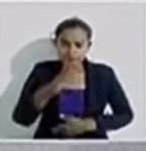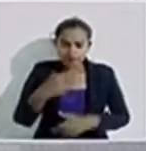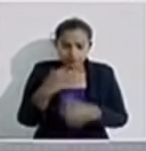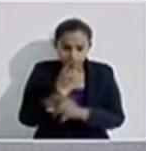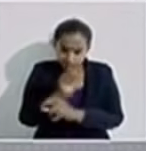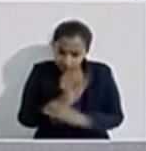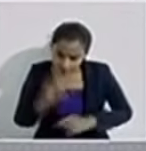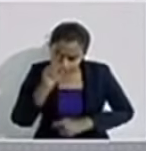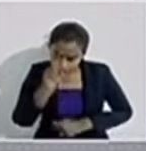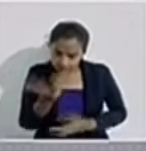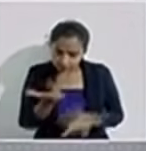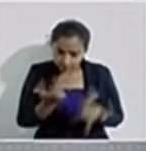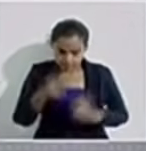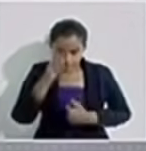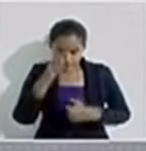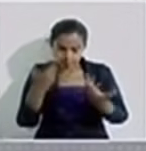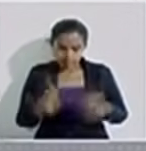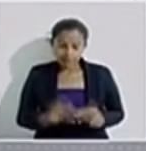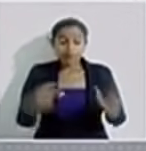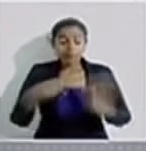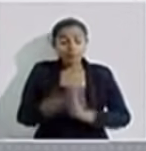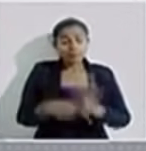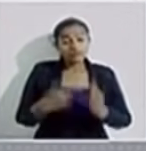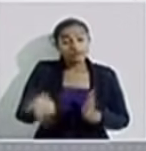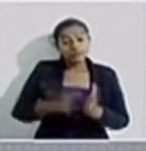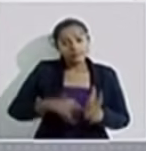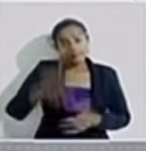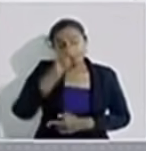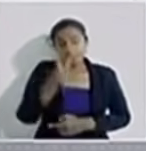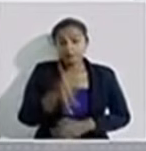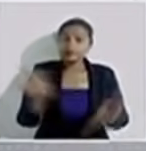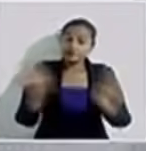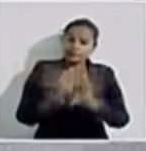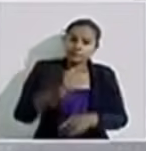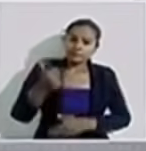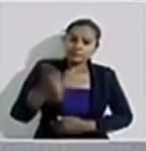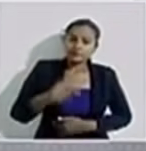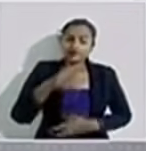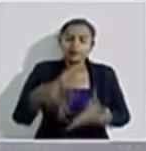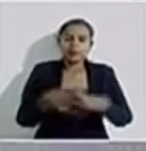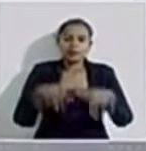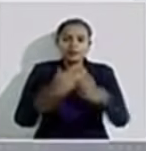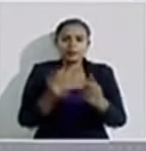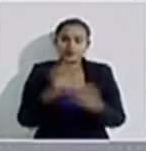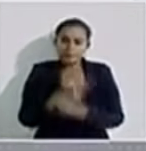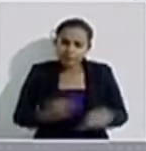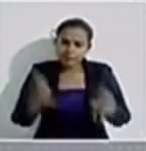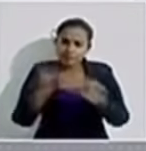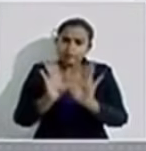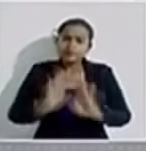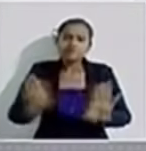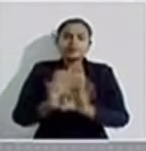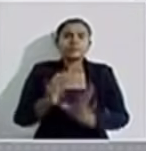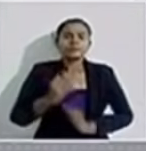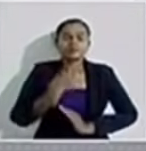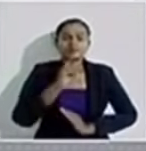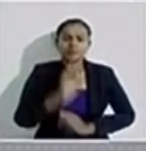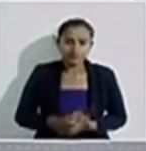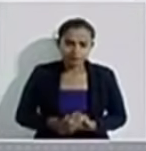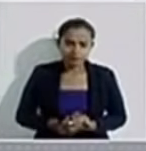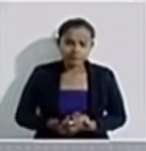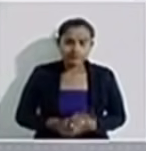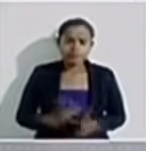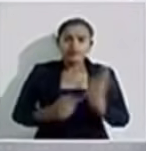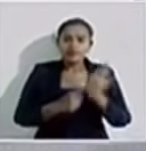credible international sources when the WHO facilitated such brainstorming. The AMS points out that if the relaxation of